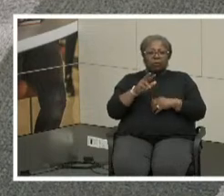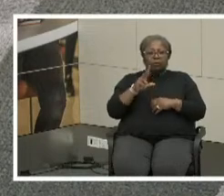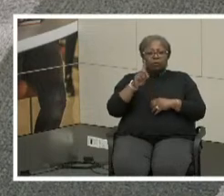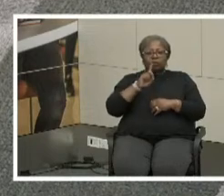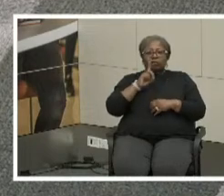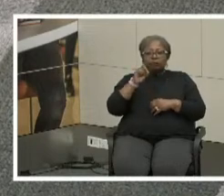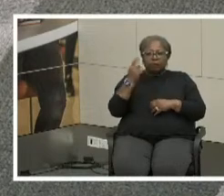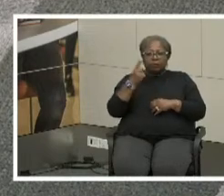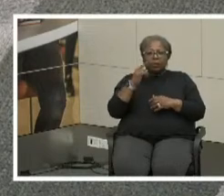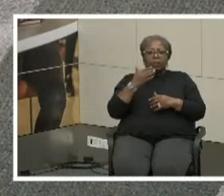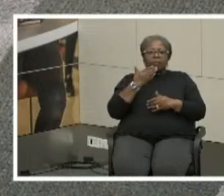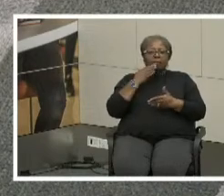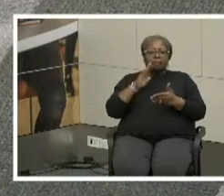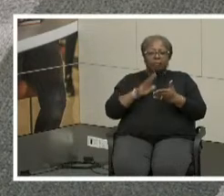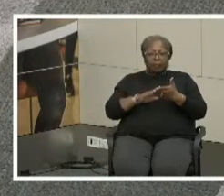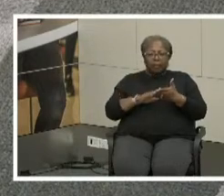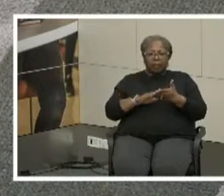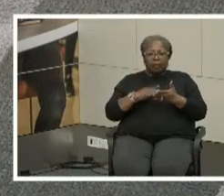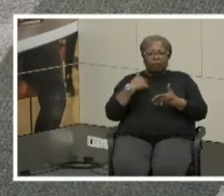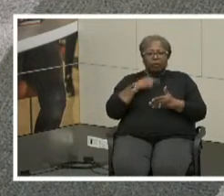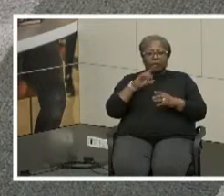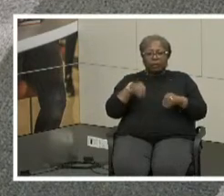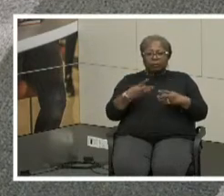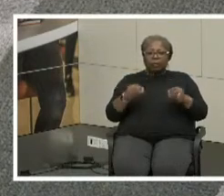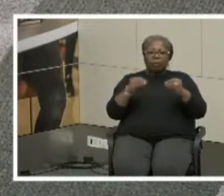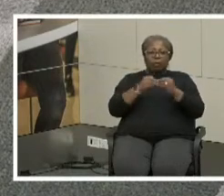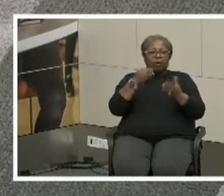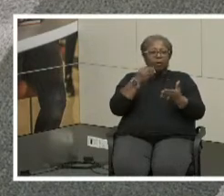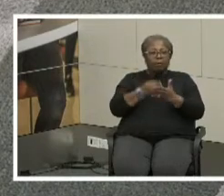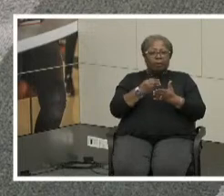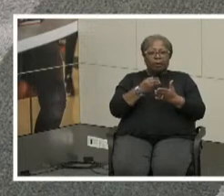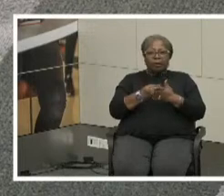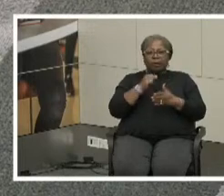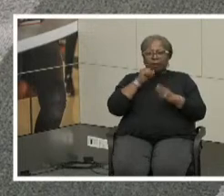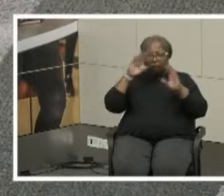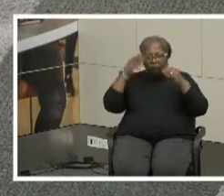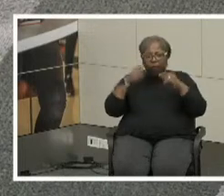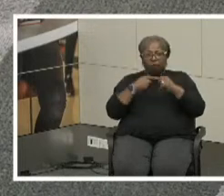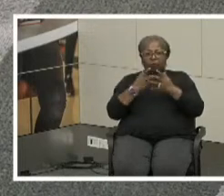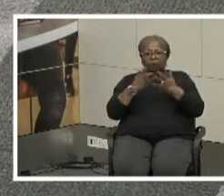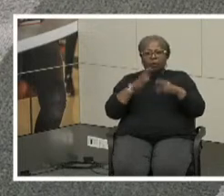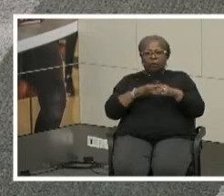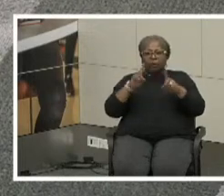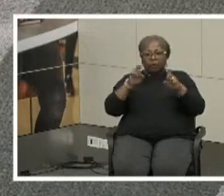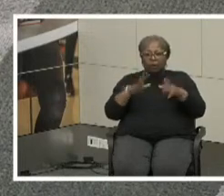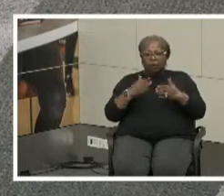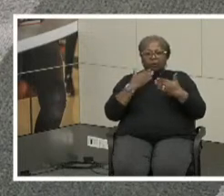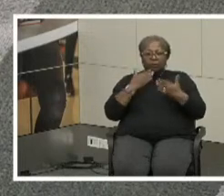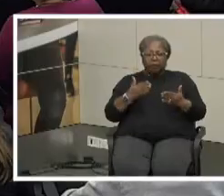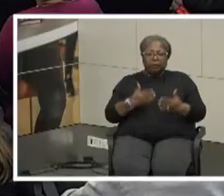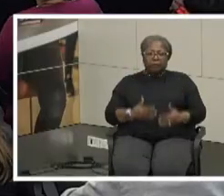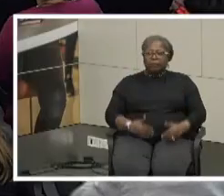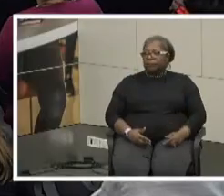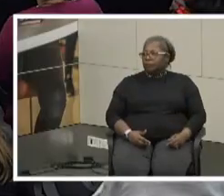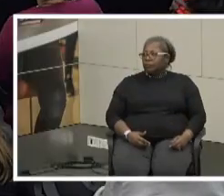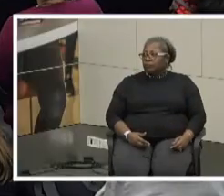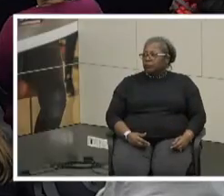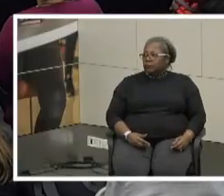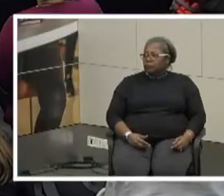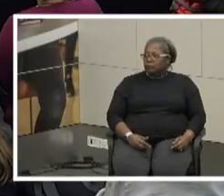something something bad we should give them more money and F and not focus too much on tests thank you